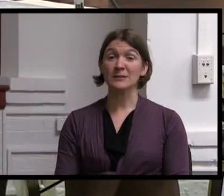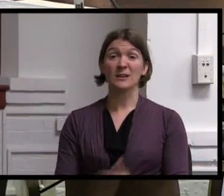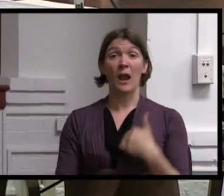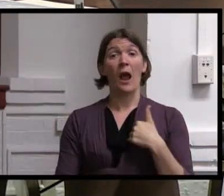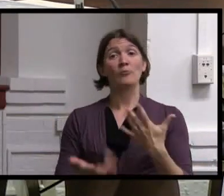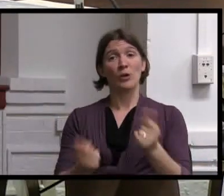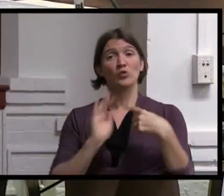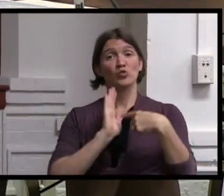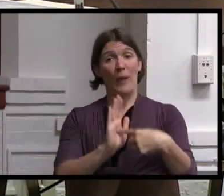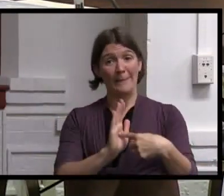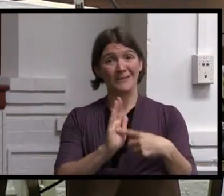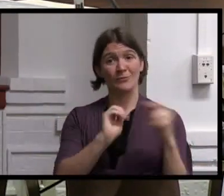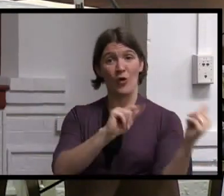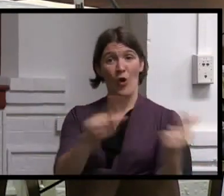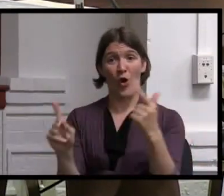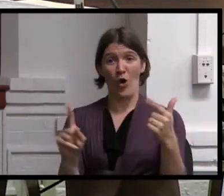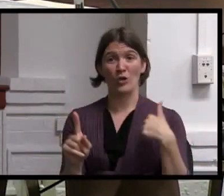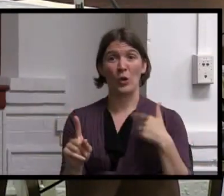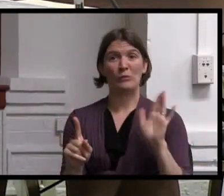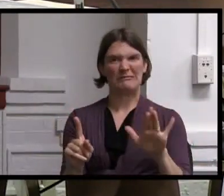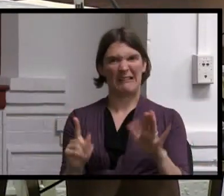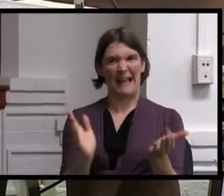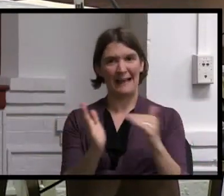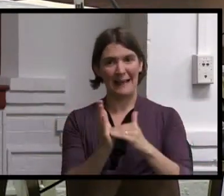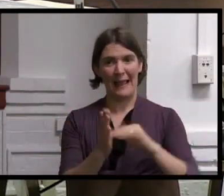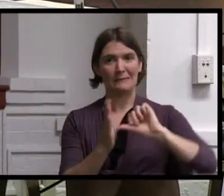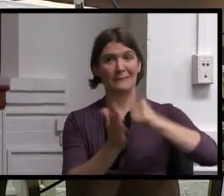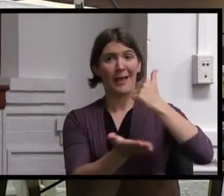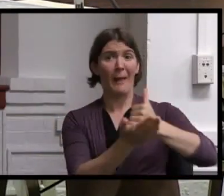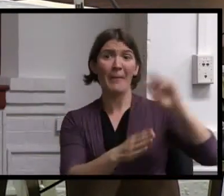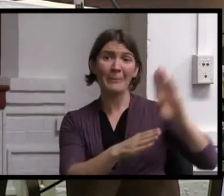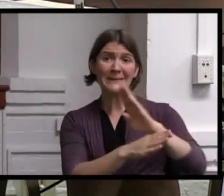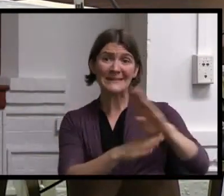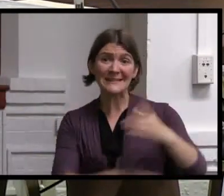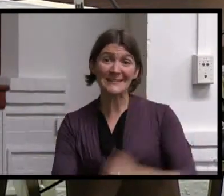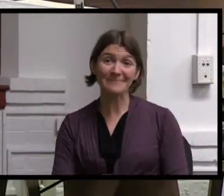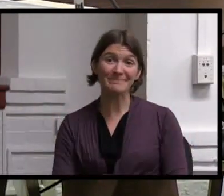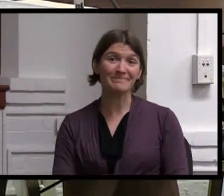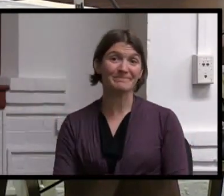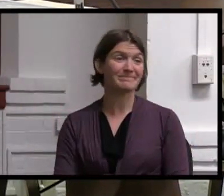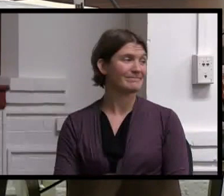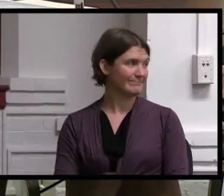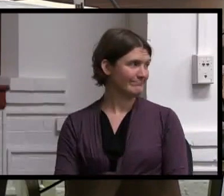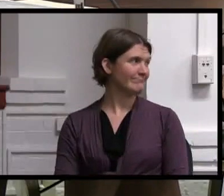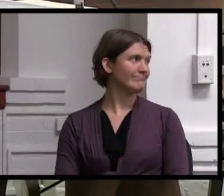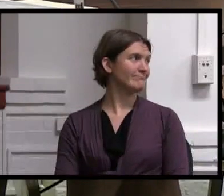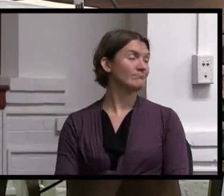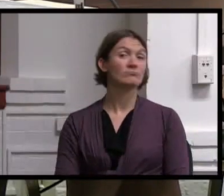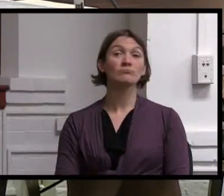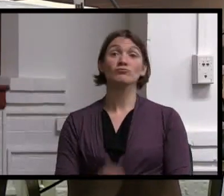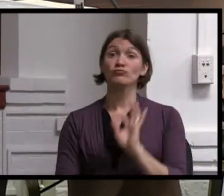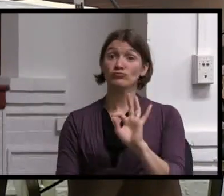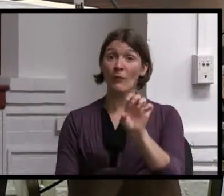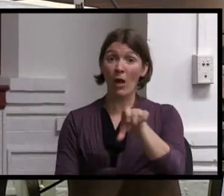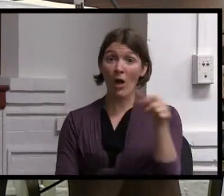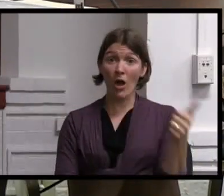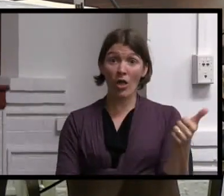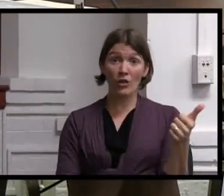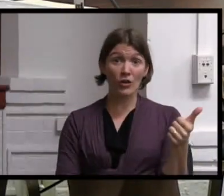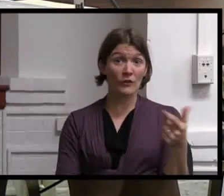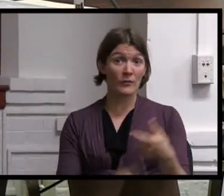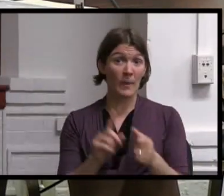here representing them, I really want to make that very, very clear. So thank you. Thanks, Michelle. Does anyone else?